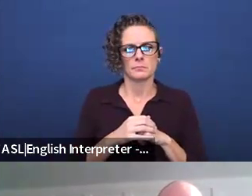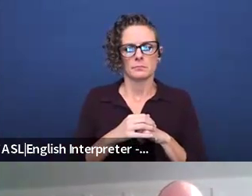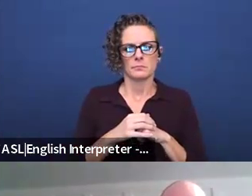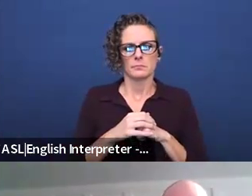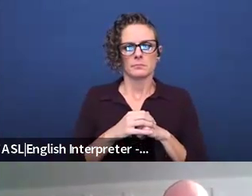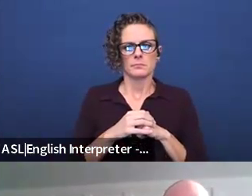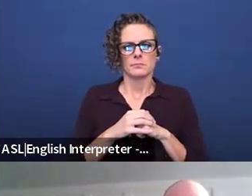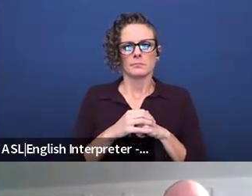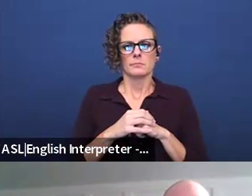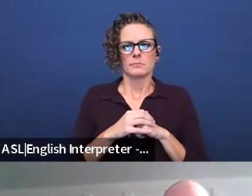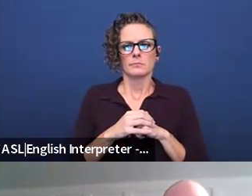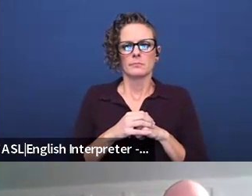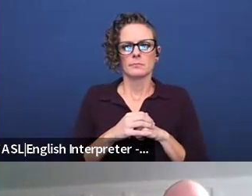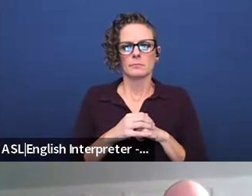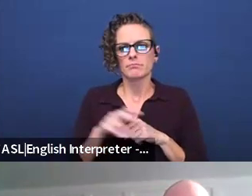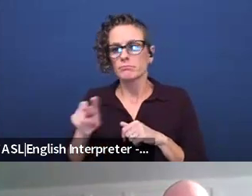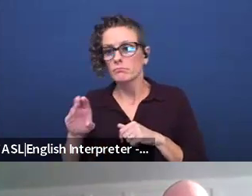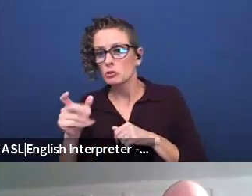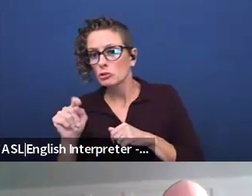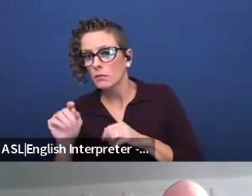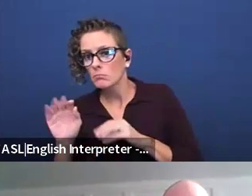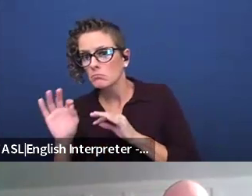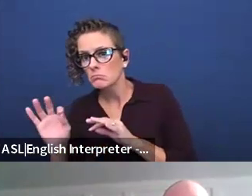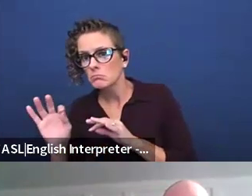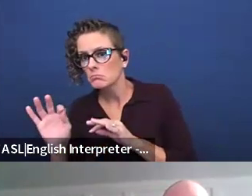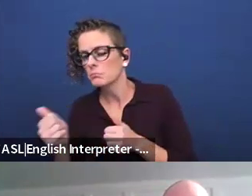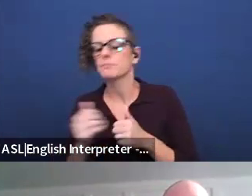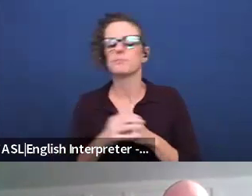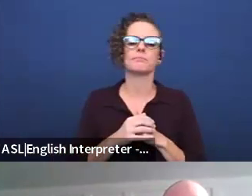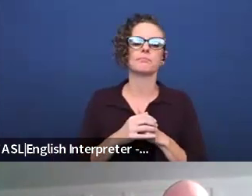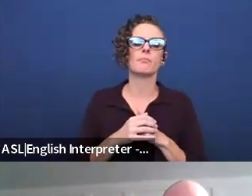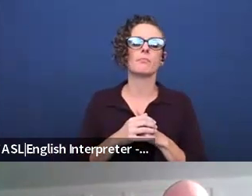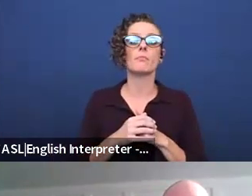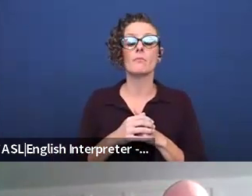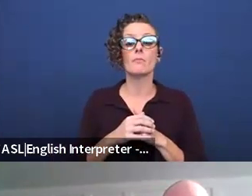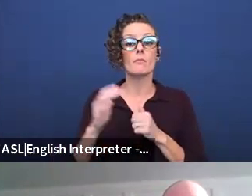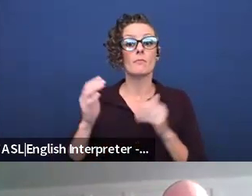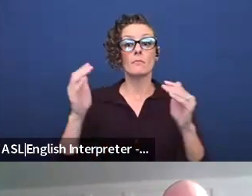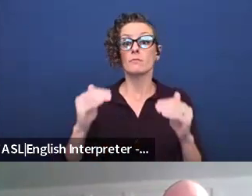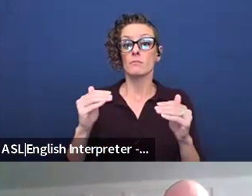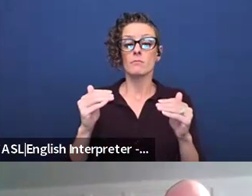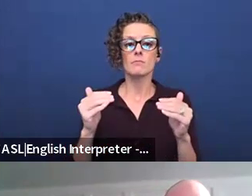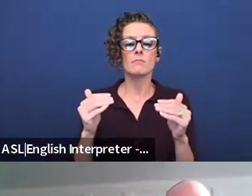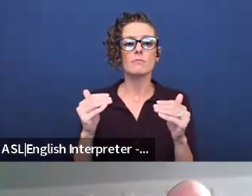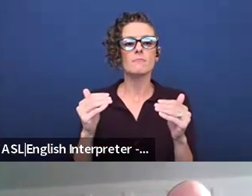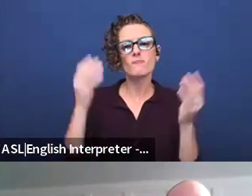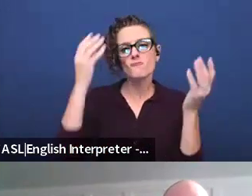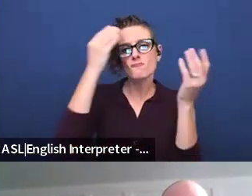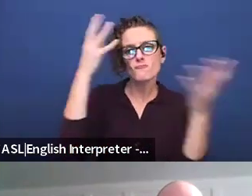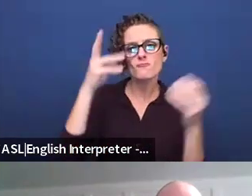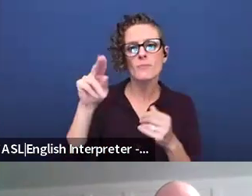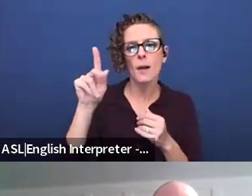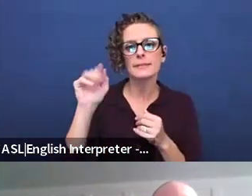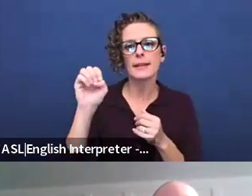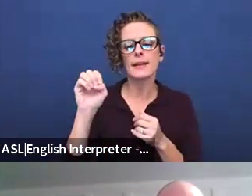Just want to make sure there's nothing in the chat. Okay. So next, just want to give you guys an update here